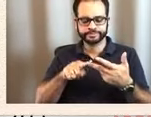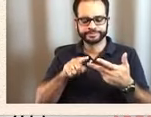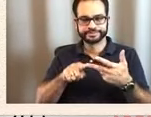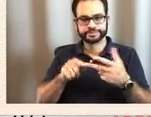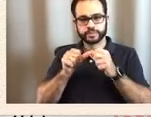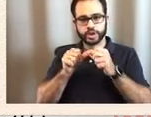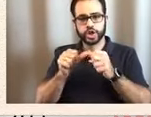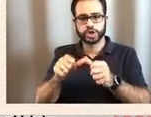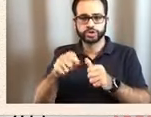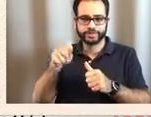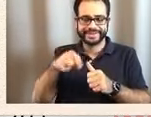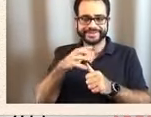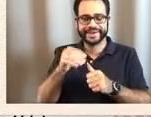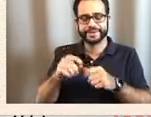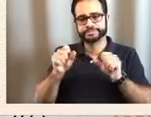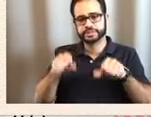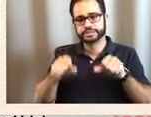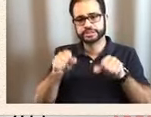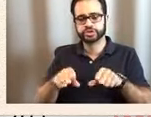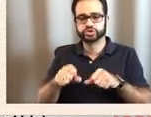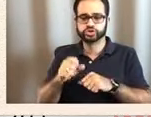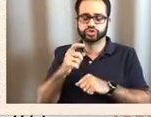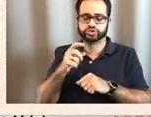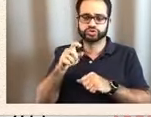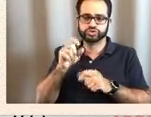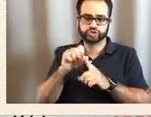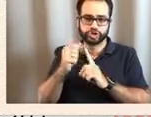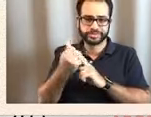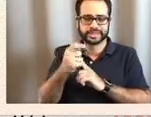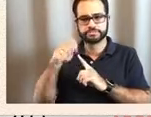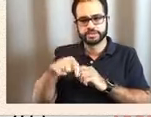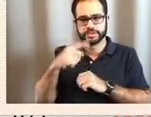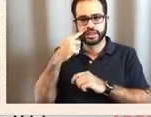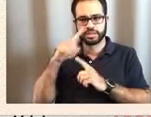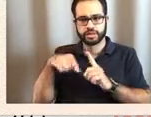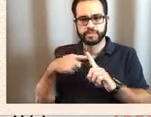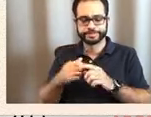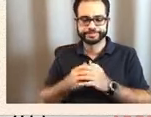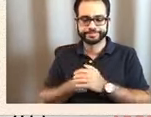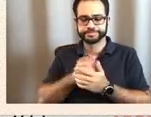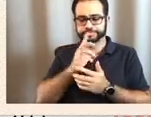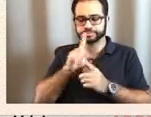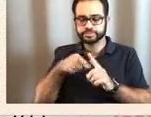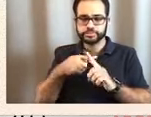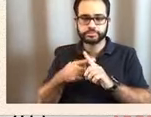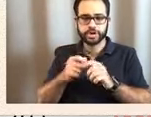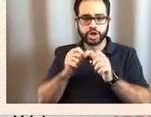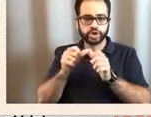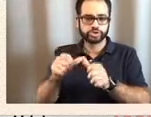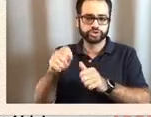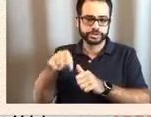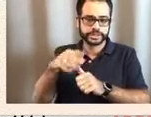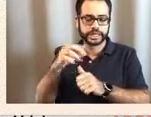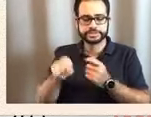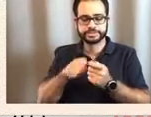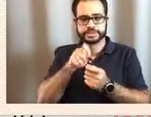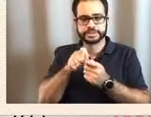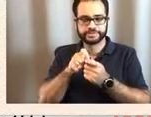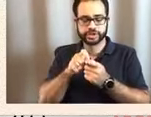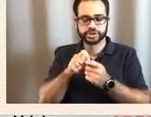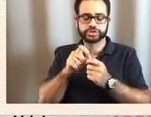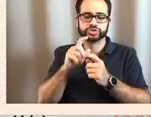potential circumstances must be considered. Discussions regarding long-term needs and potential circumstances are crucial and should